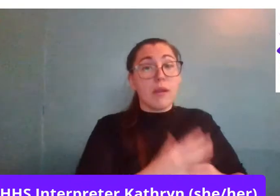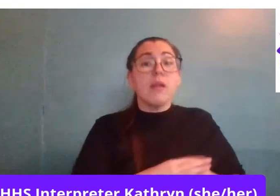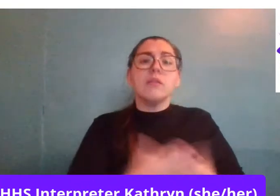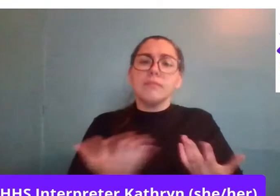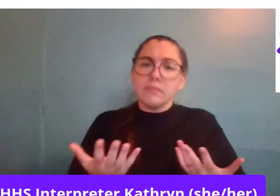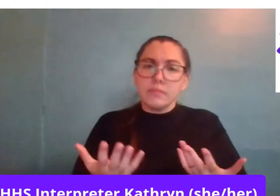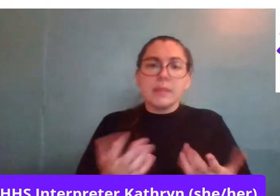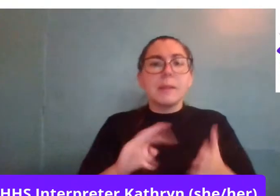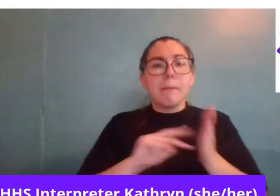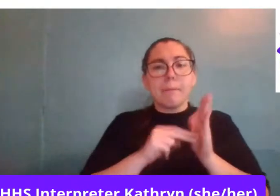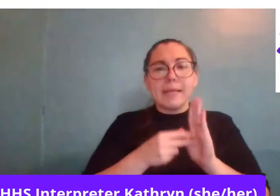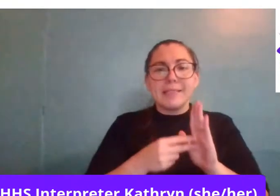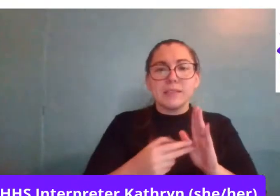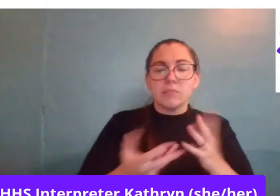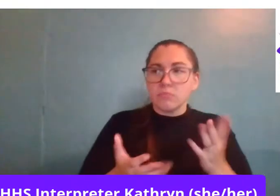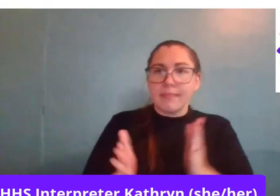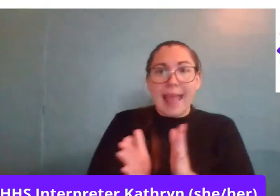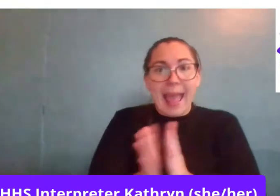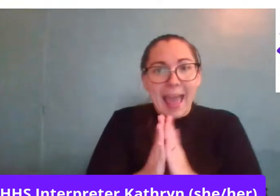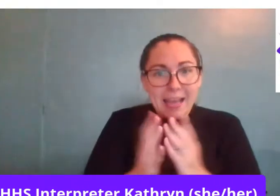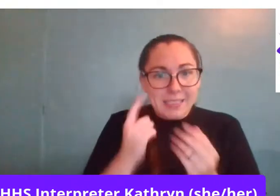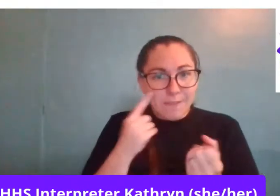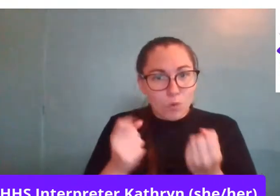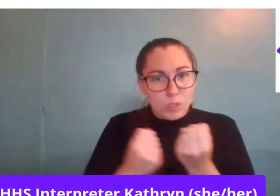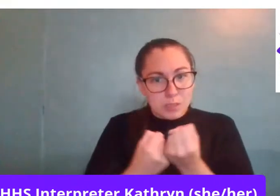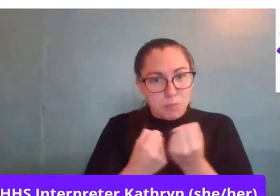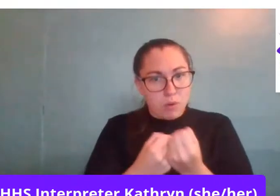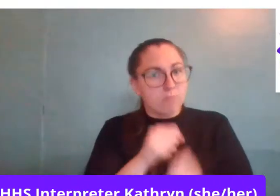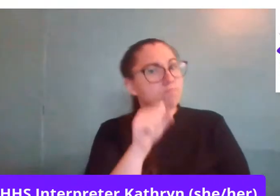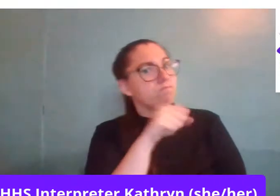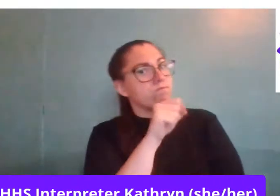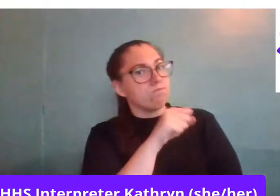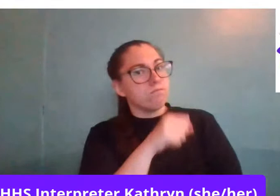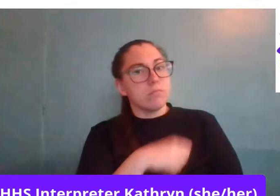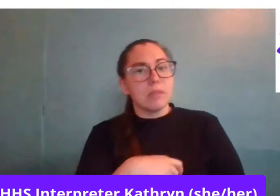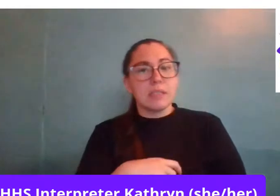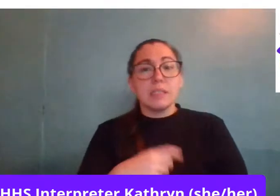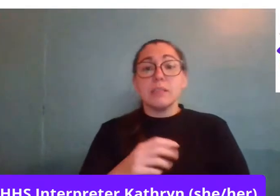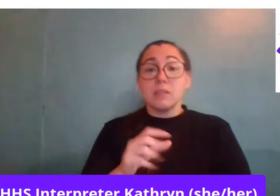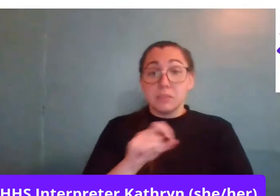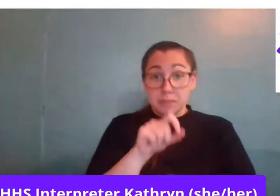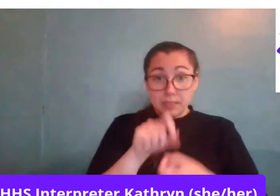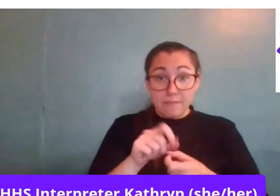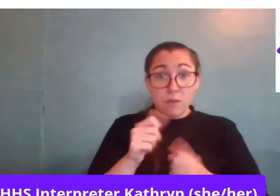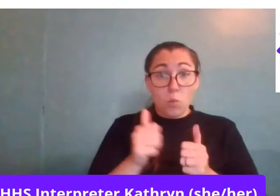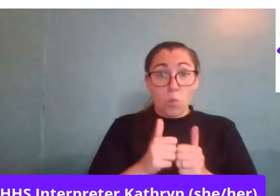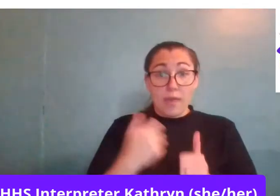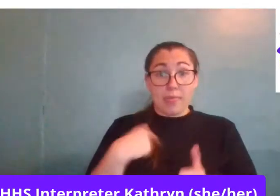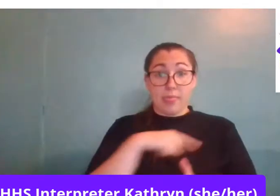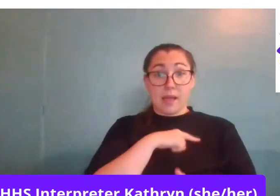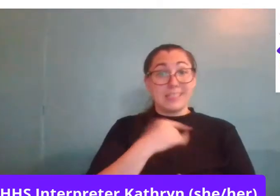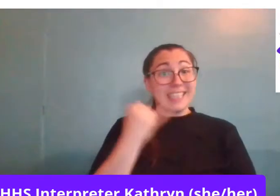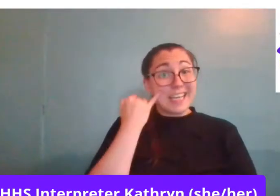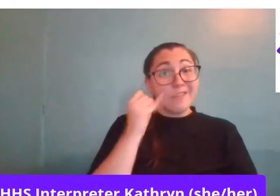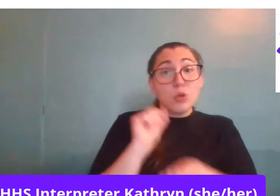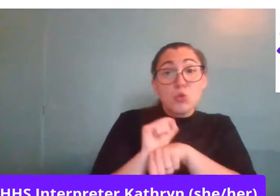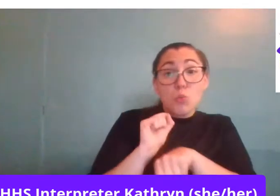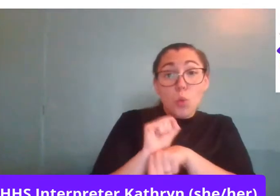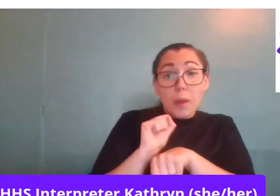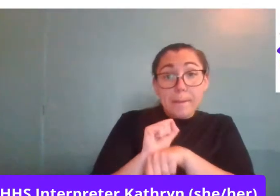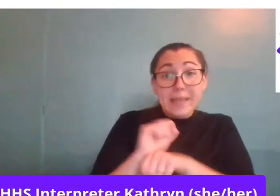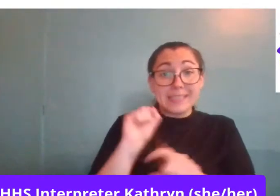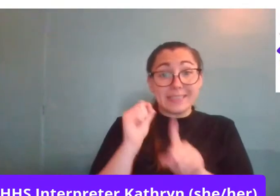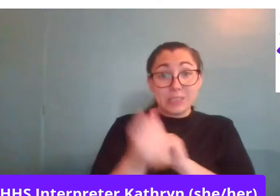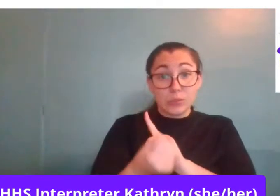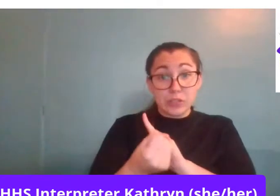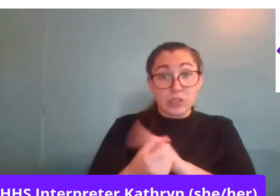for that support. Yes. Especially back with us, if it's in an employment situation and you